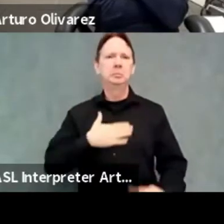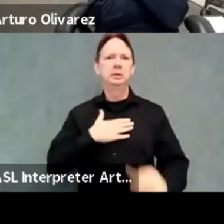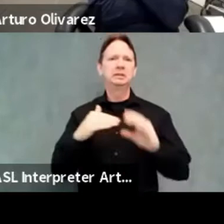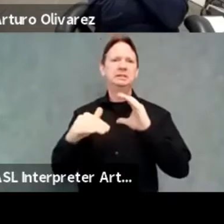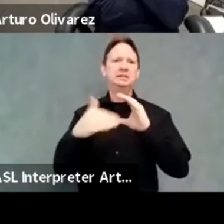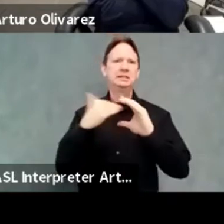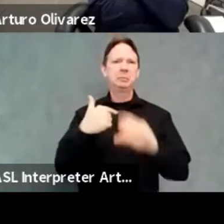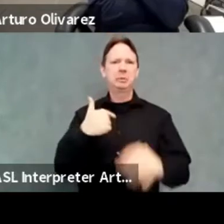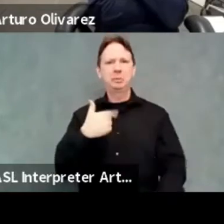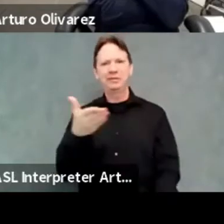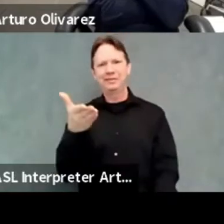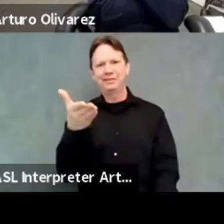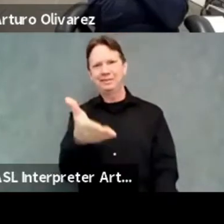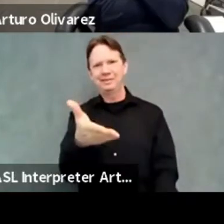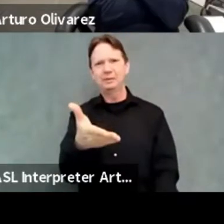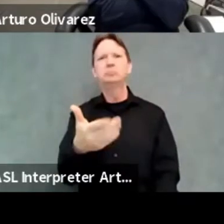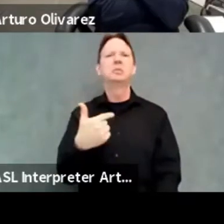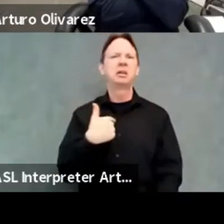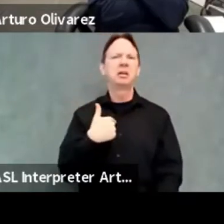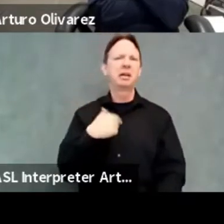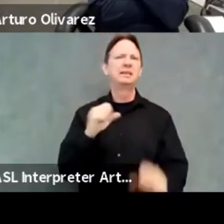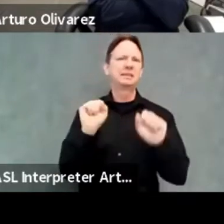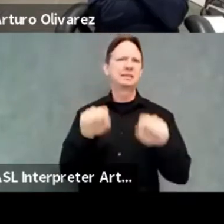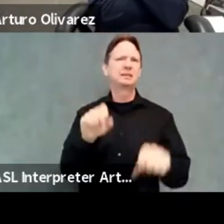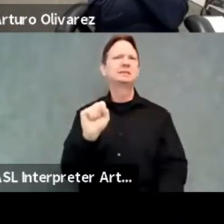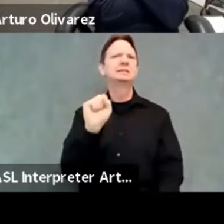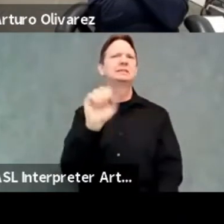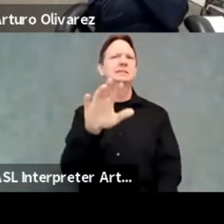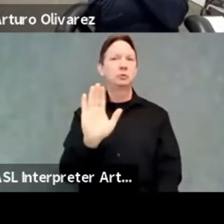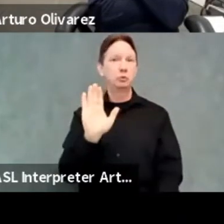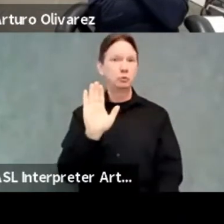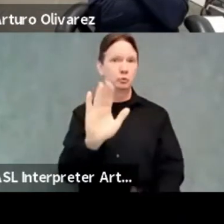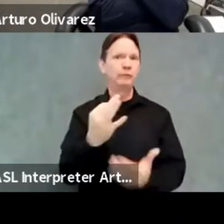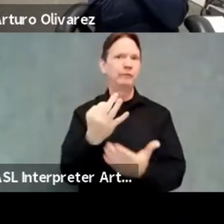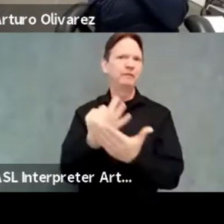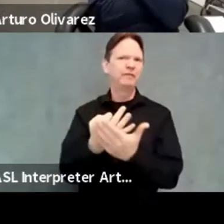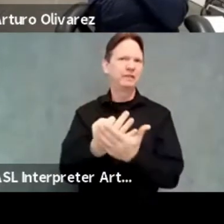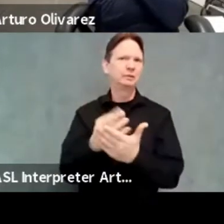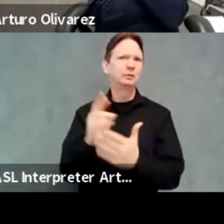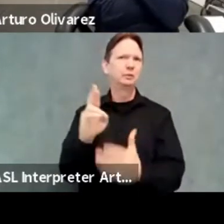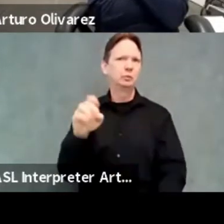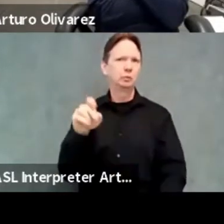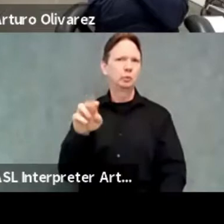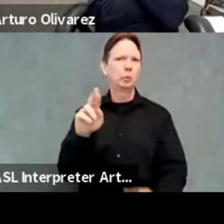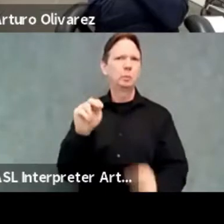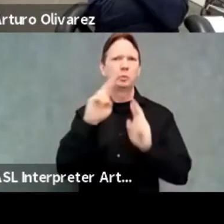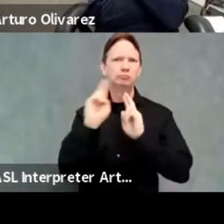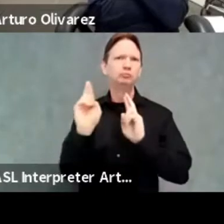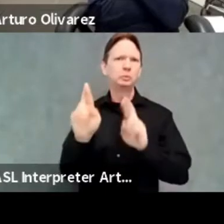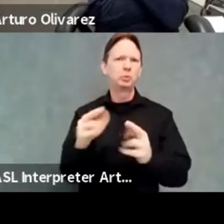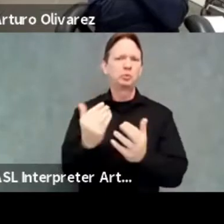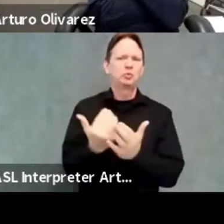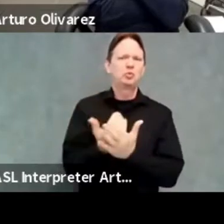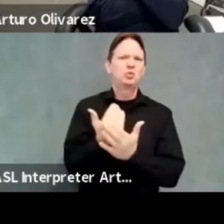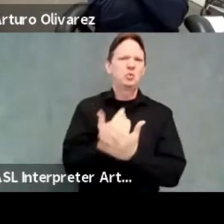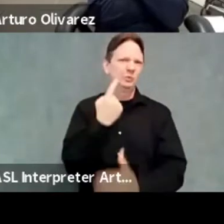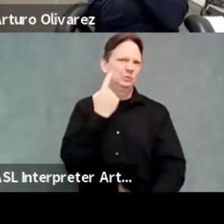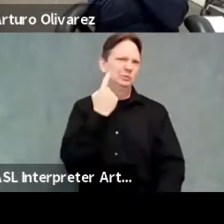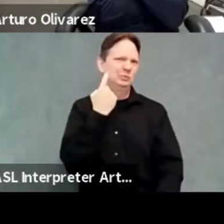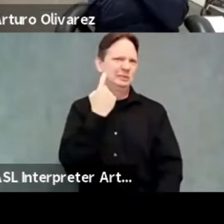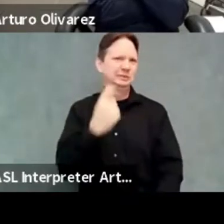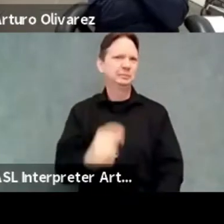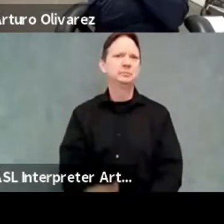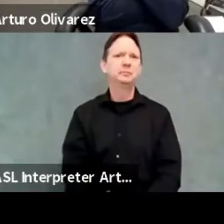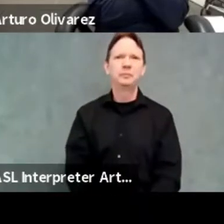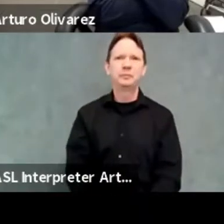SIGS@aera.net, and I can get you a more updated copy of your financial report. I can also answer questions because sometimes the things that are on those